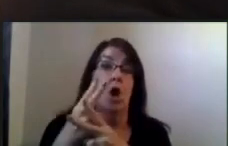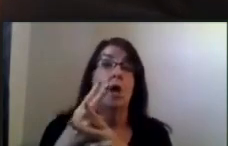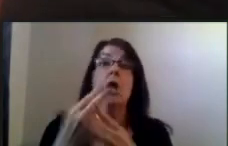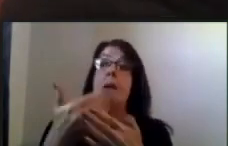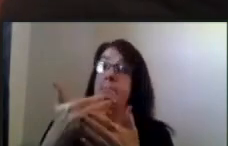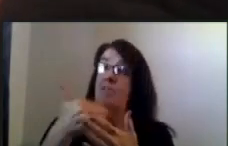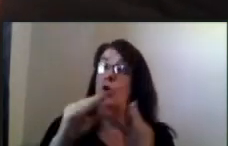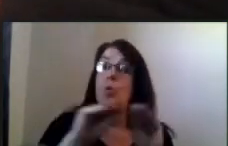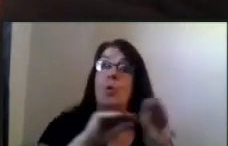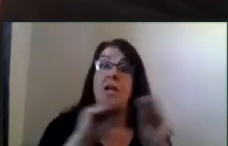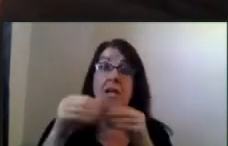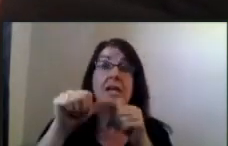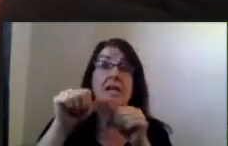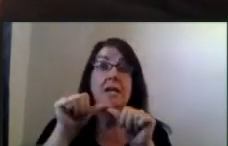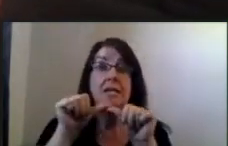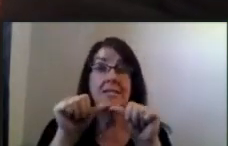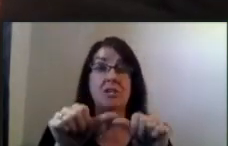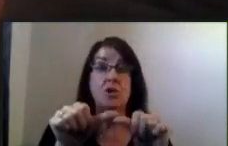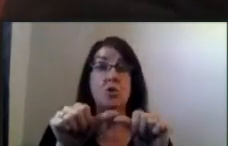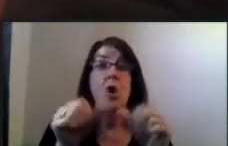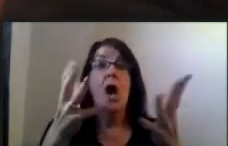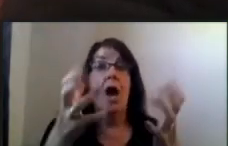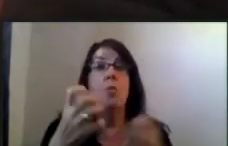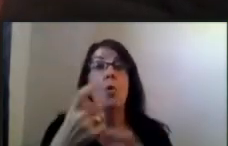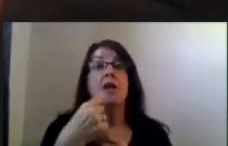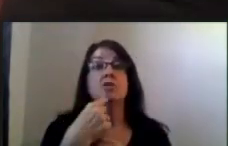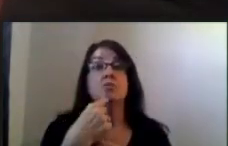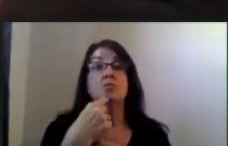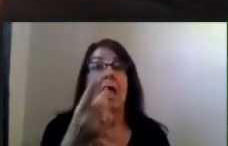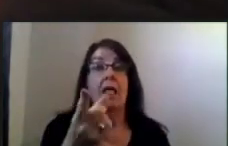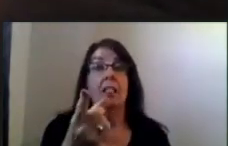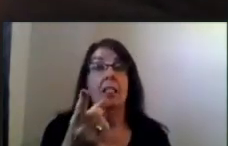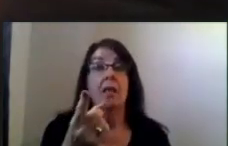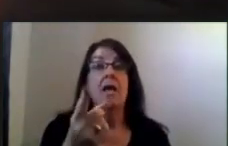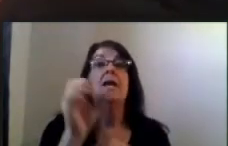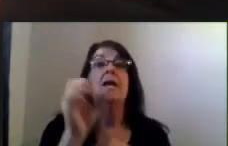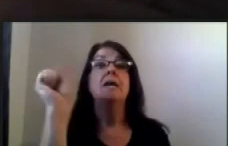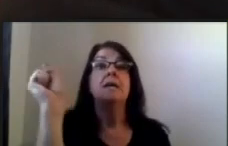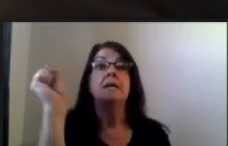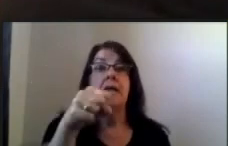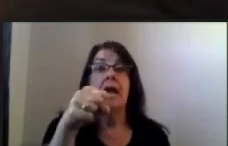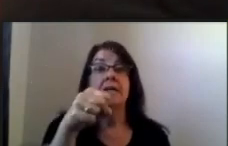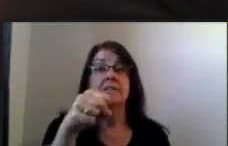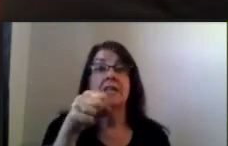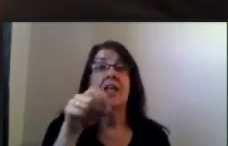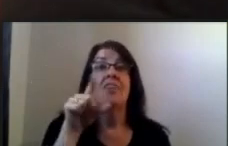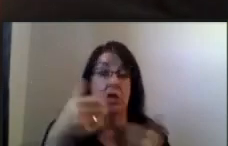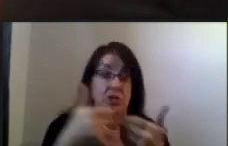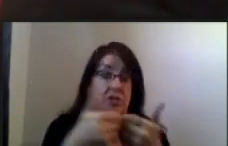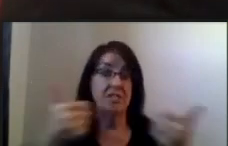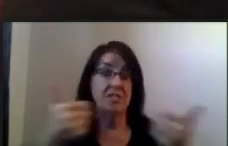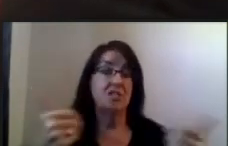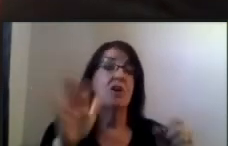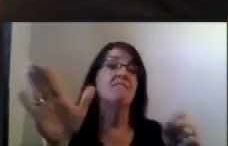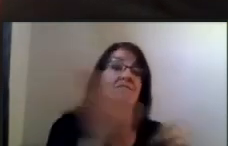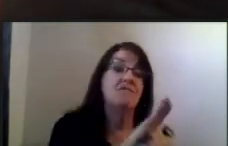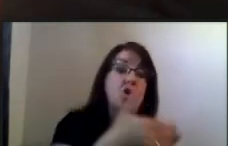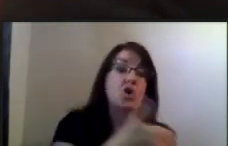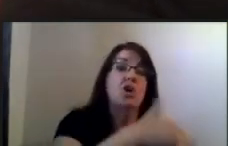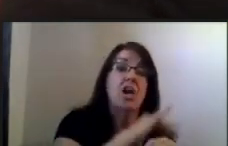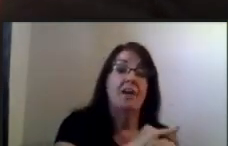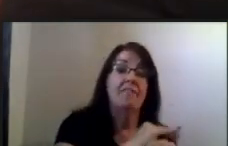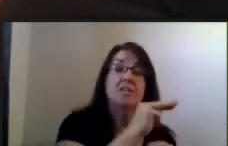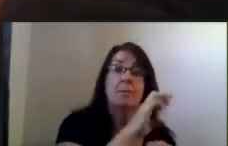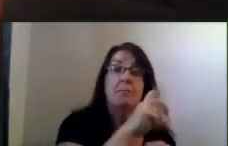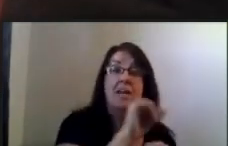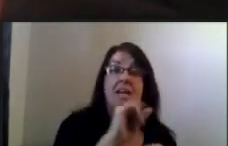move on to what this means, I just wanted to note that, yes, there is a difference between full coverage Medicaid and ESO